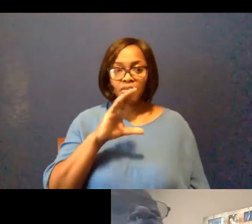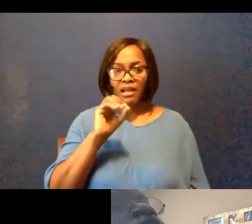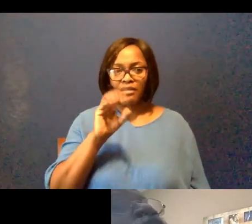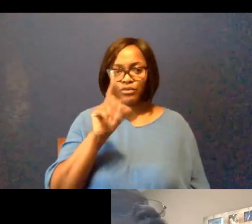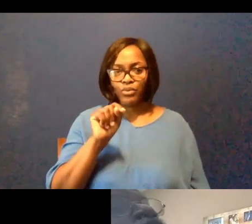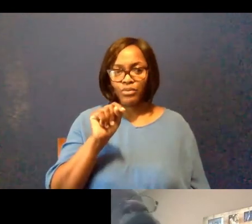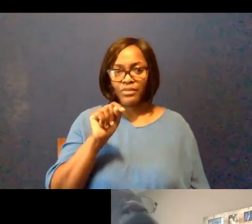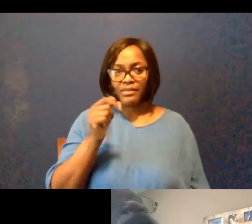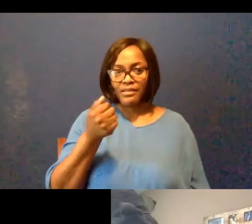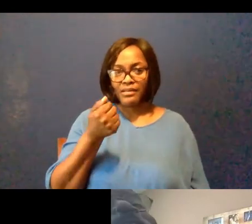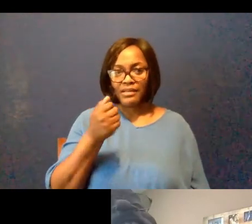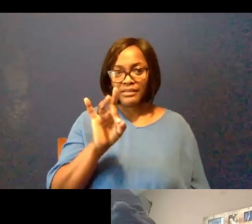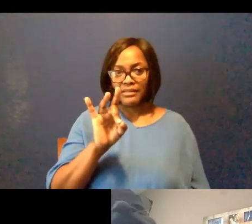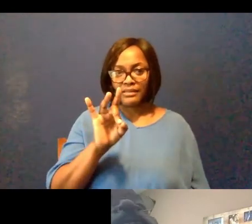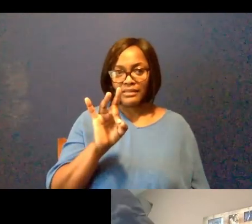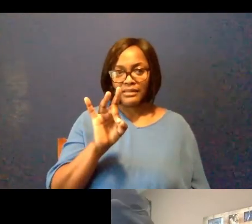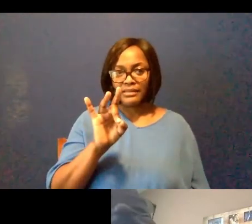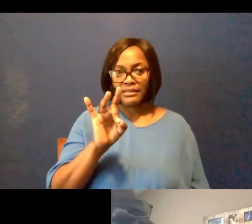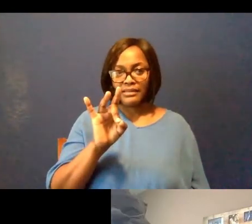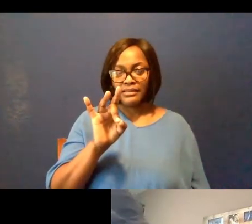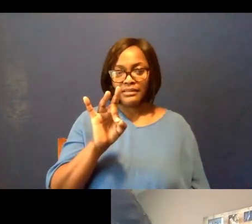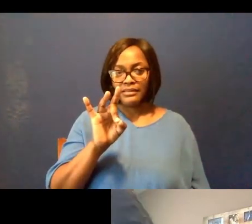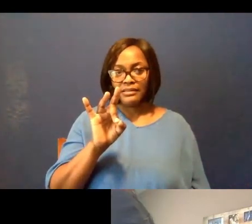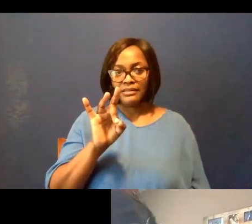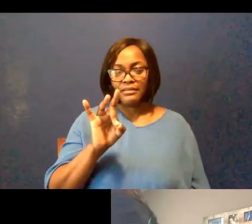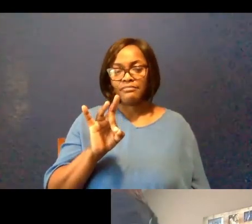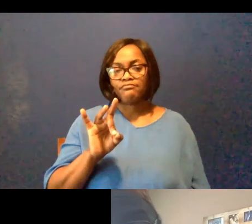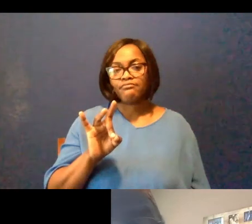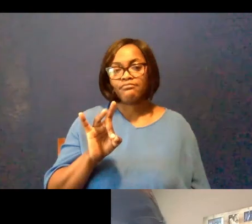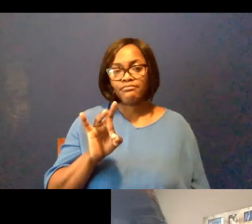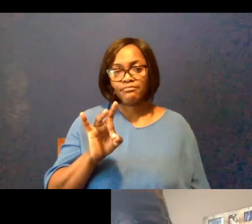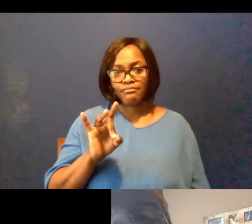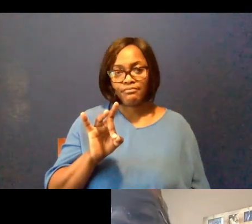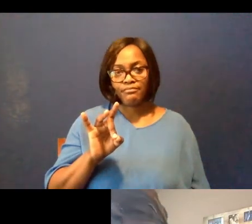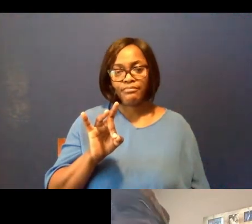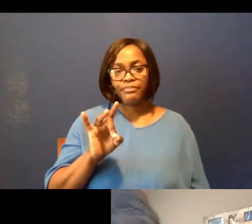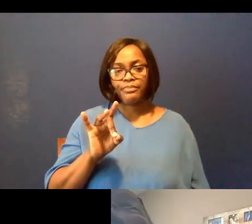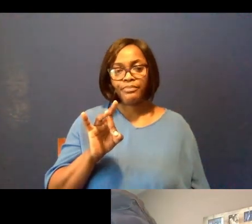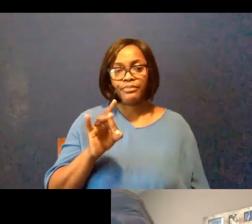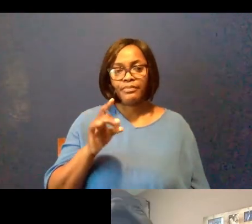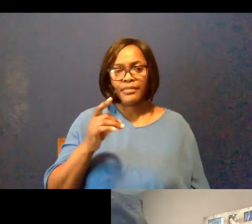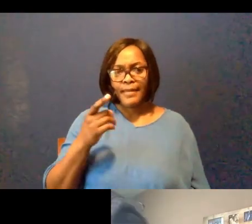that Hannah should contact her